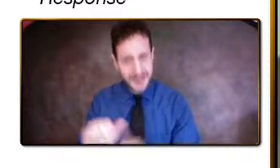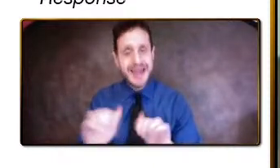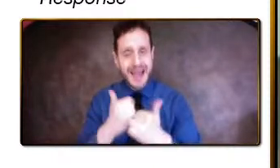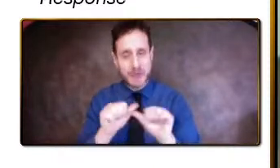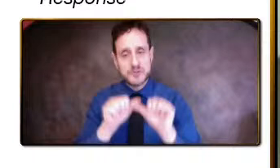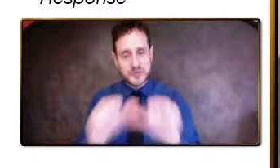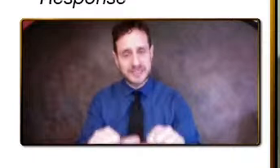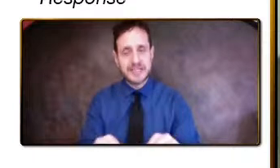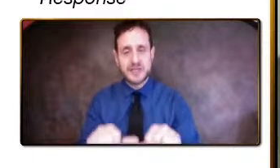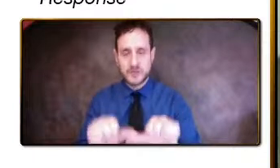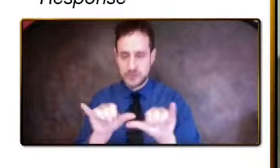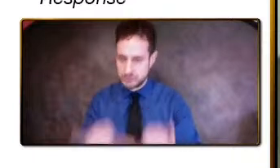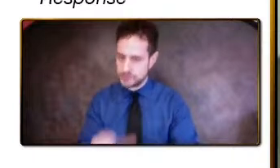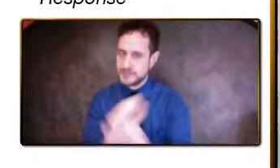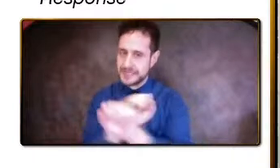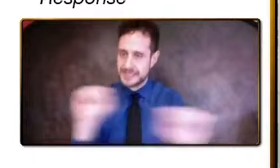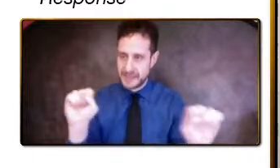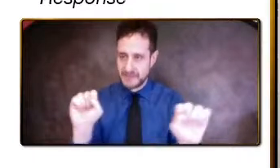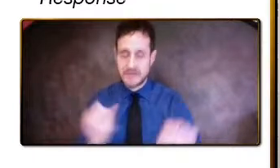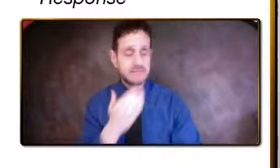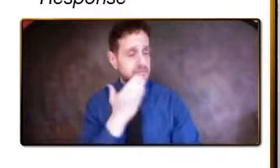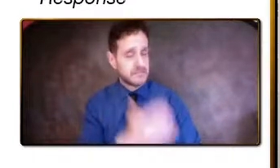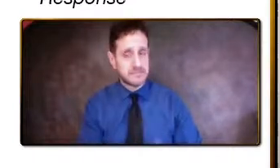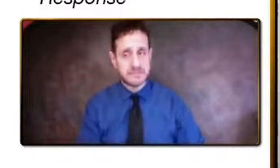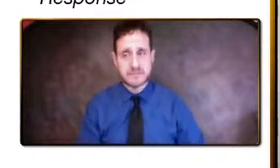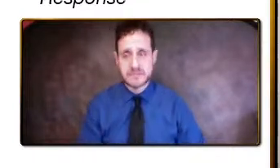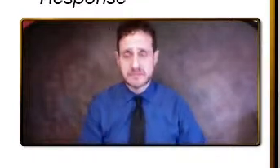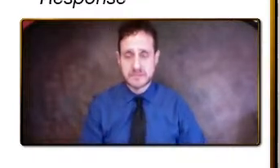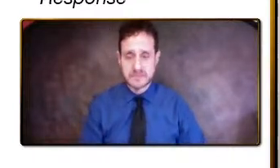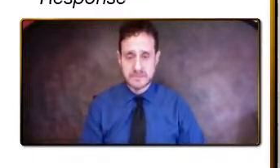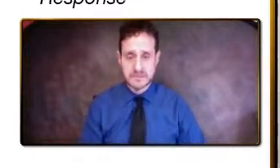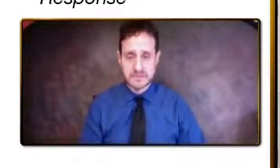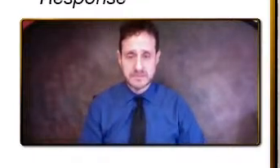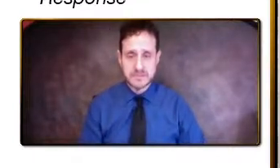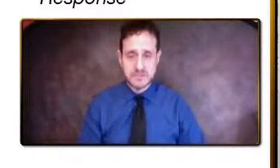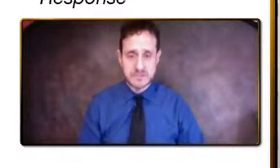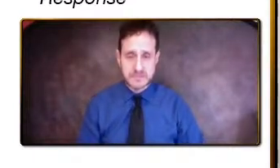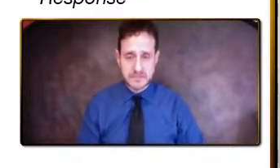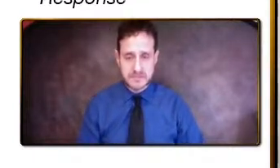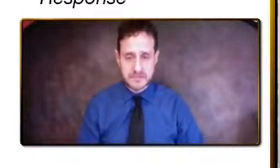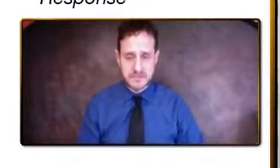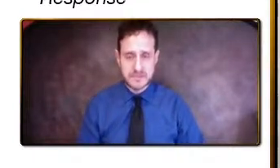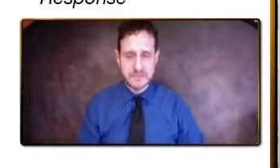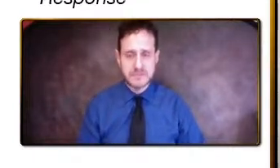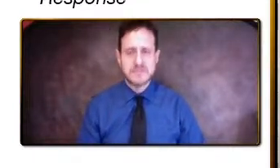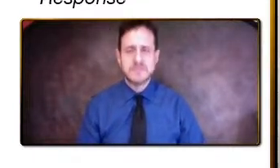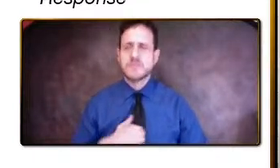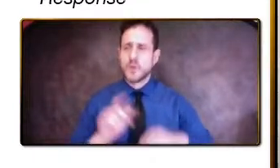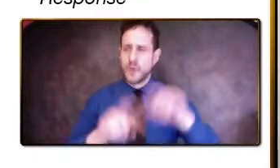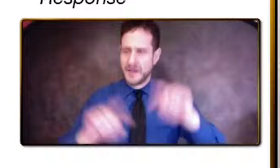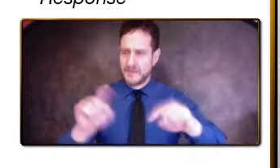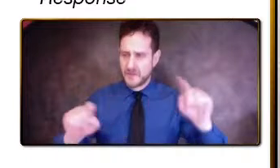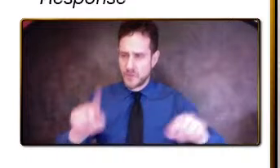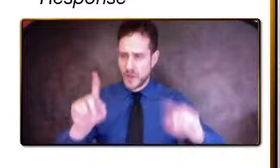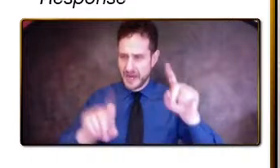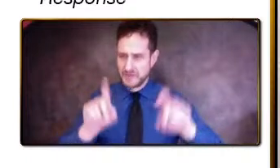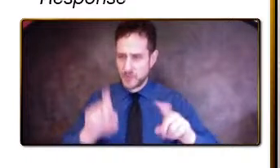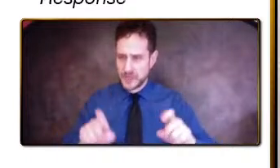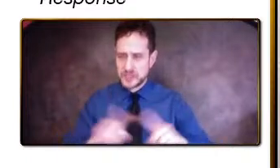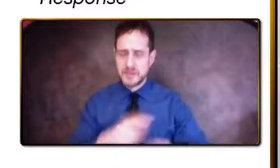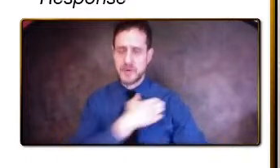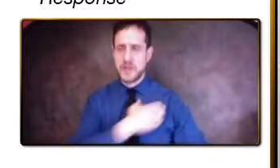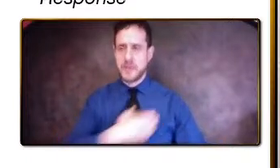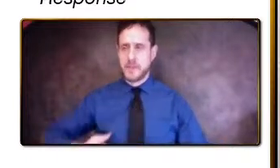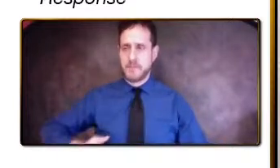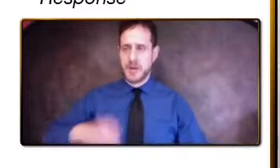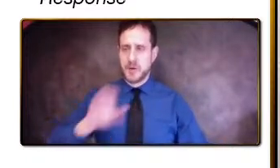Great, thank you. We do have a variety of questions, Governor, about the mayor's comments yesterday